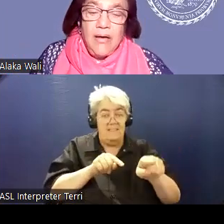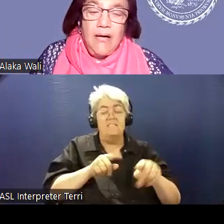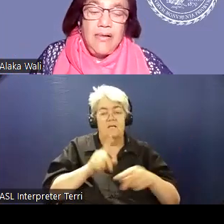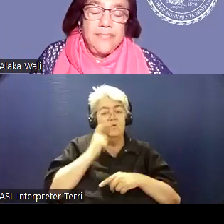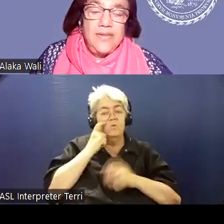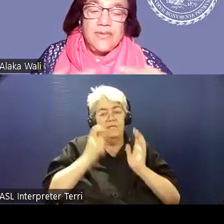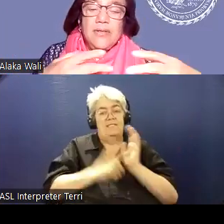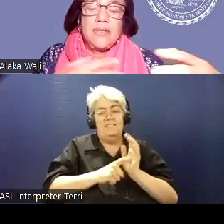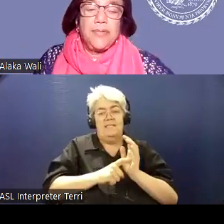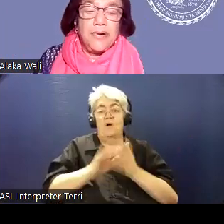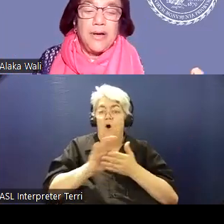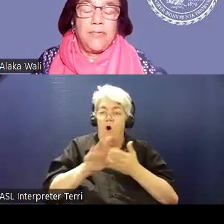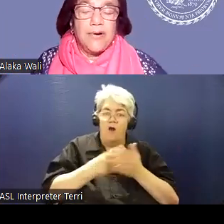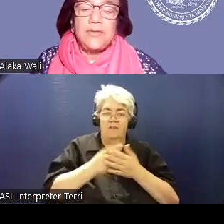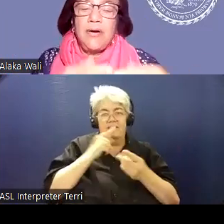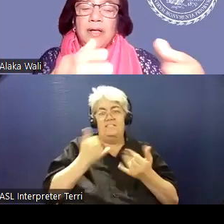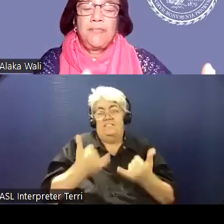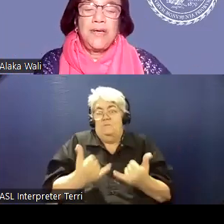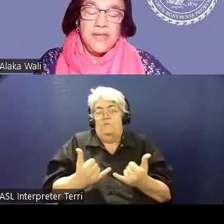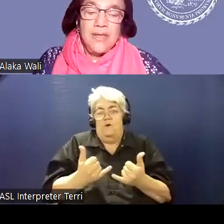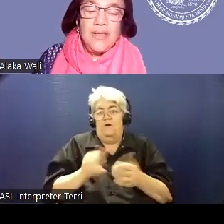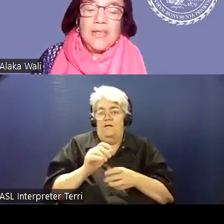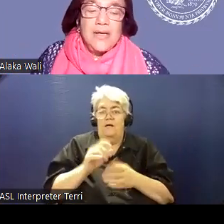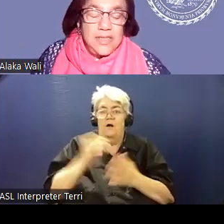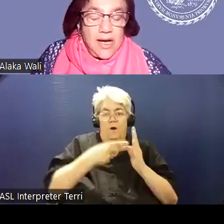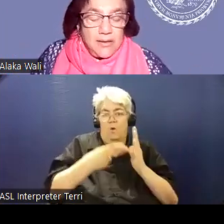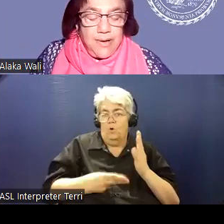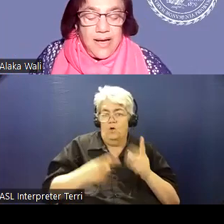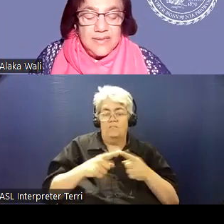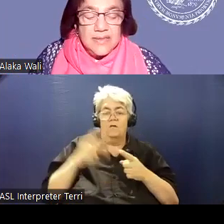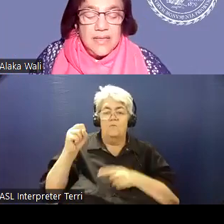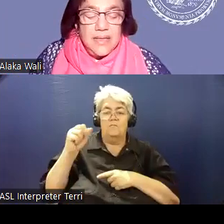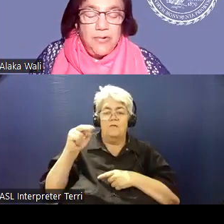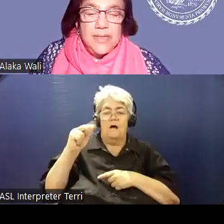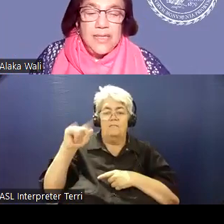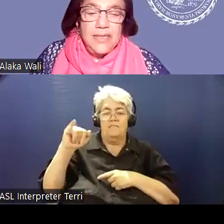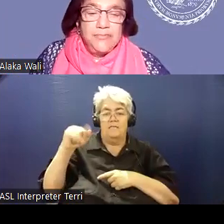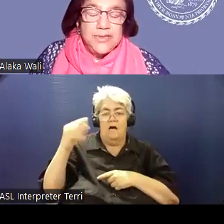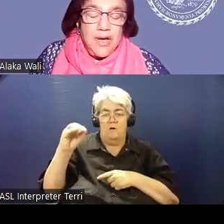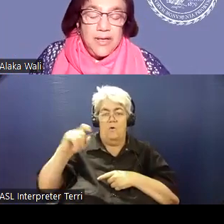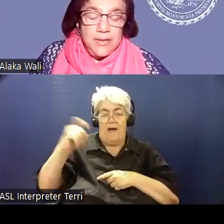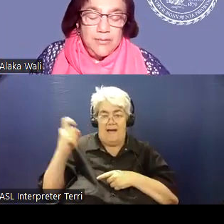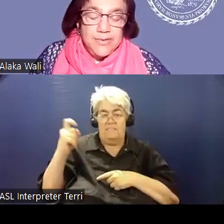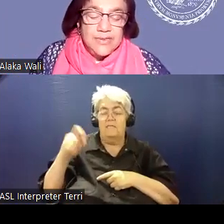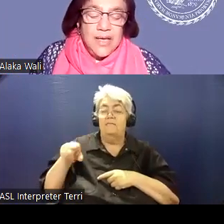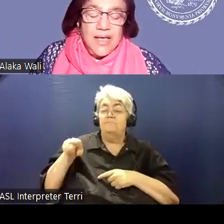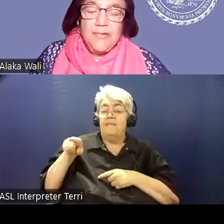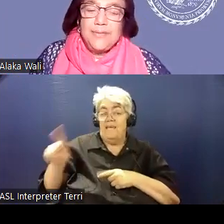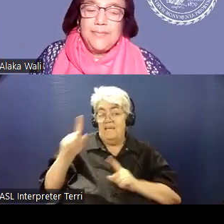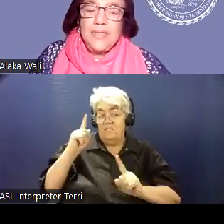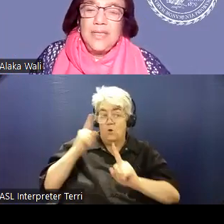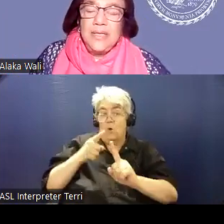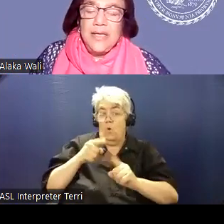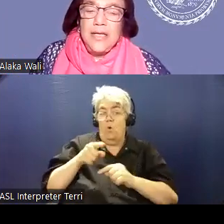see all of these contemporary works, starting with Santiago X's. And what he was trying to do